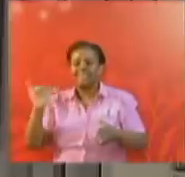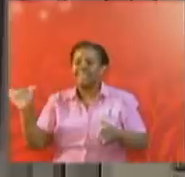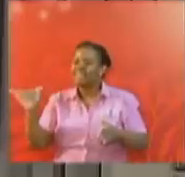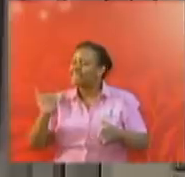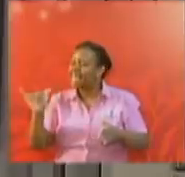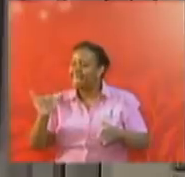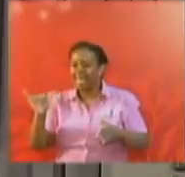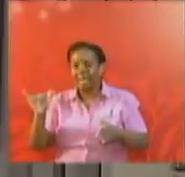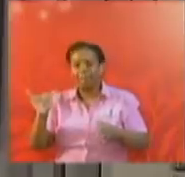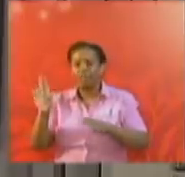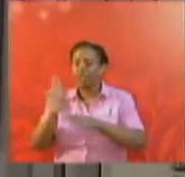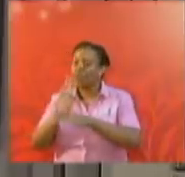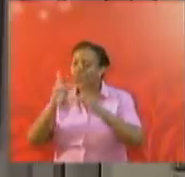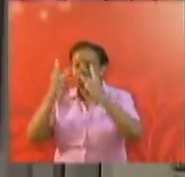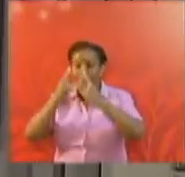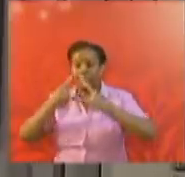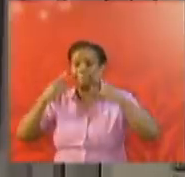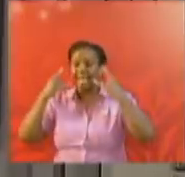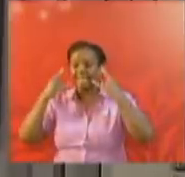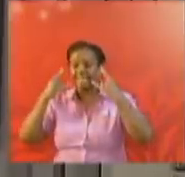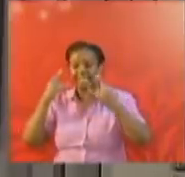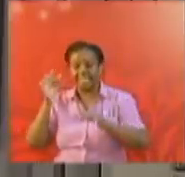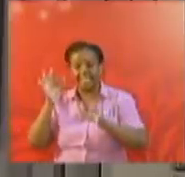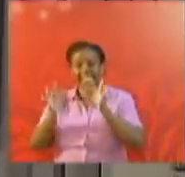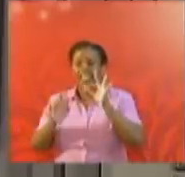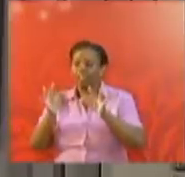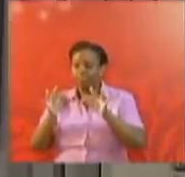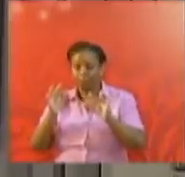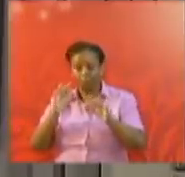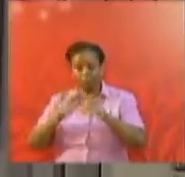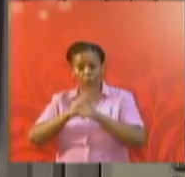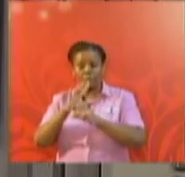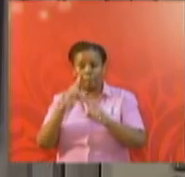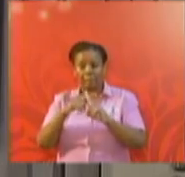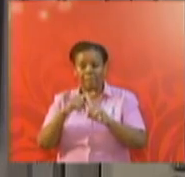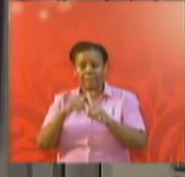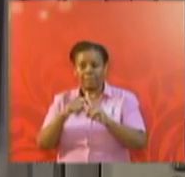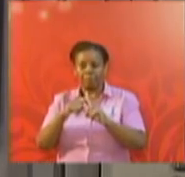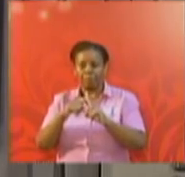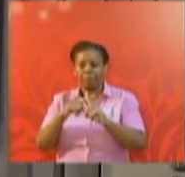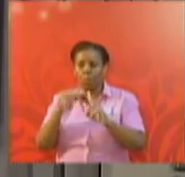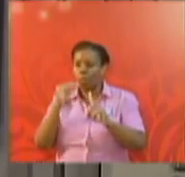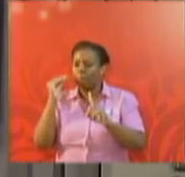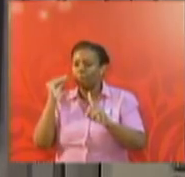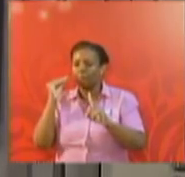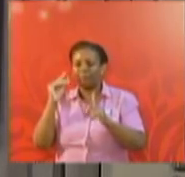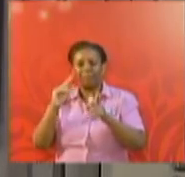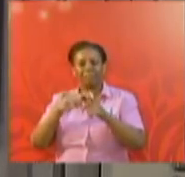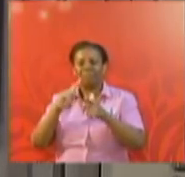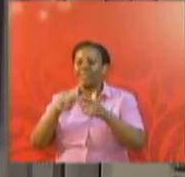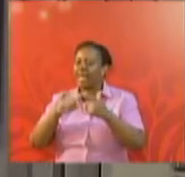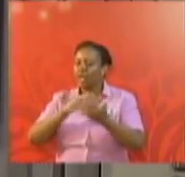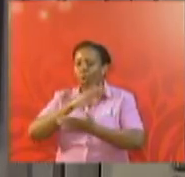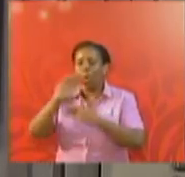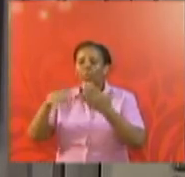we are saying if you have a COVID positive patient home, wear your mask in private. We keep saying, and this is not unique to Trinidad